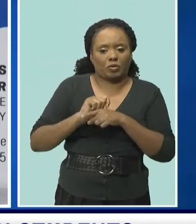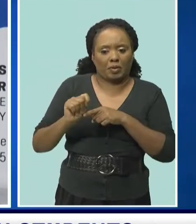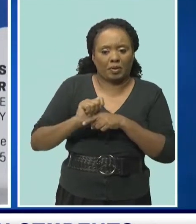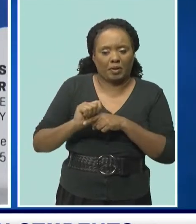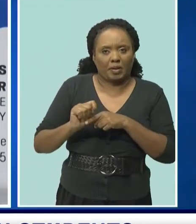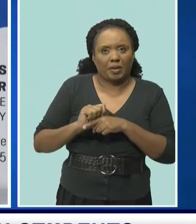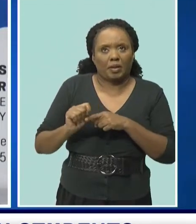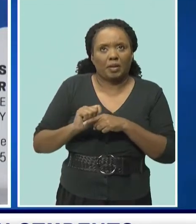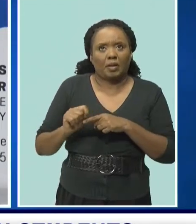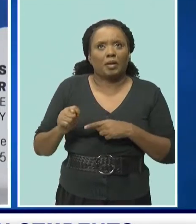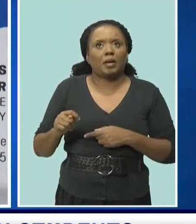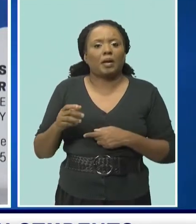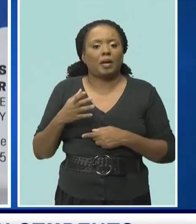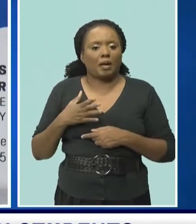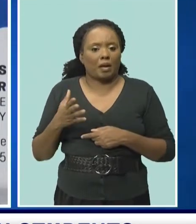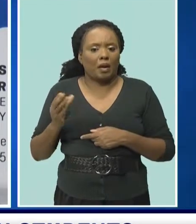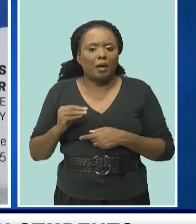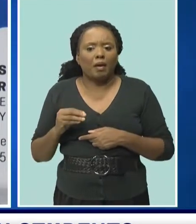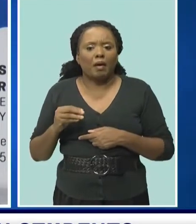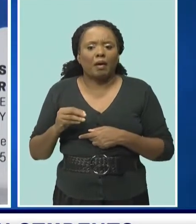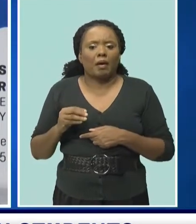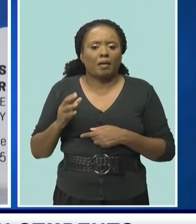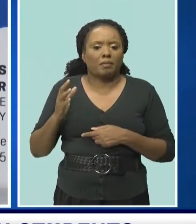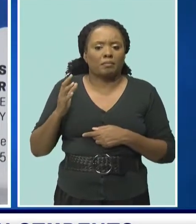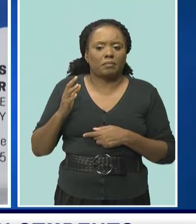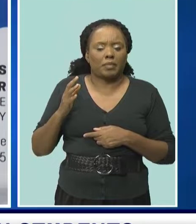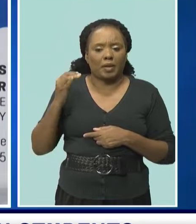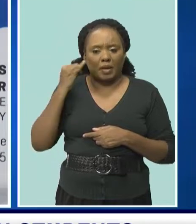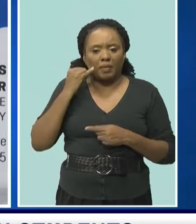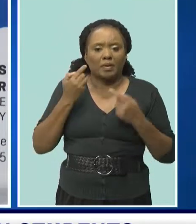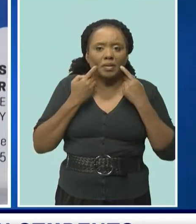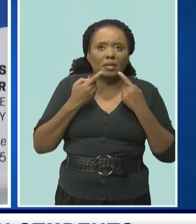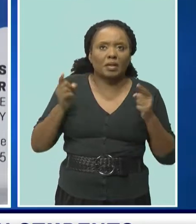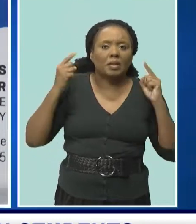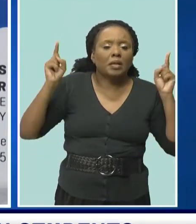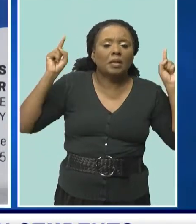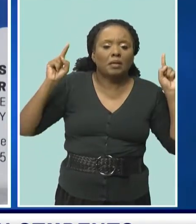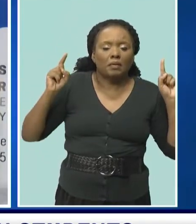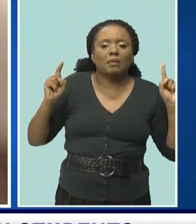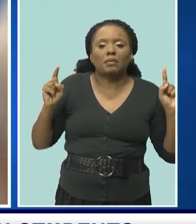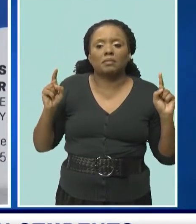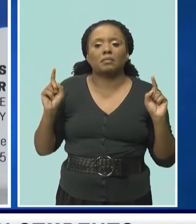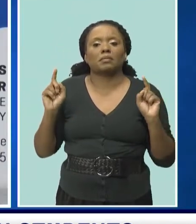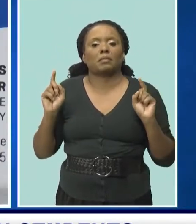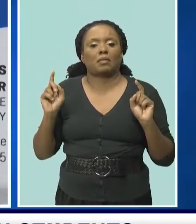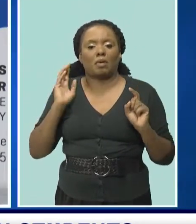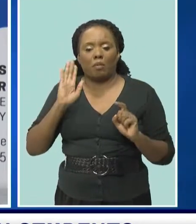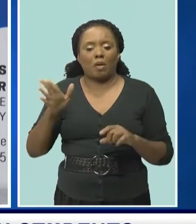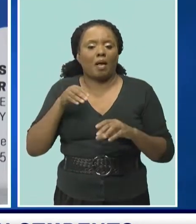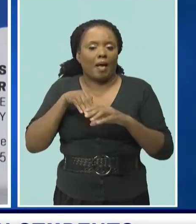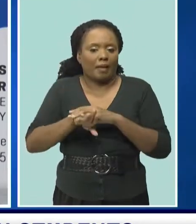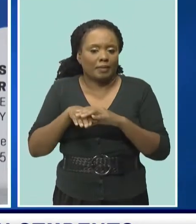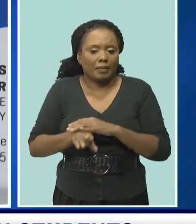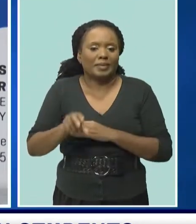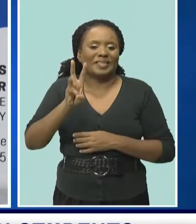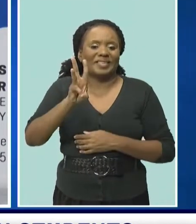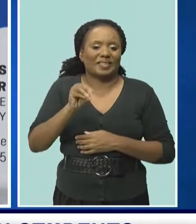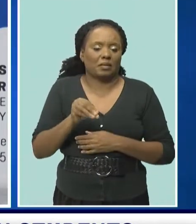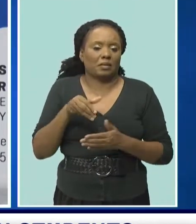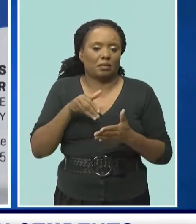of 60,000 Canadian a year per student who succeeds in being able to land a job. So these are